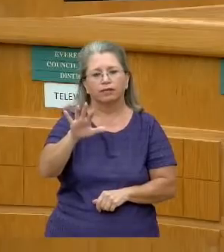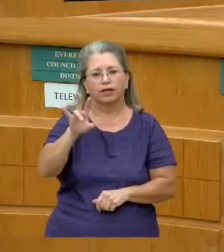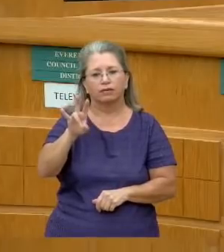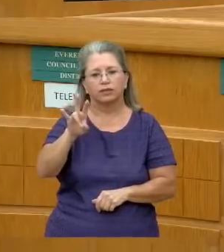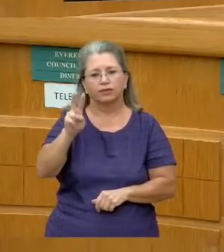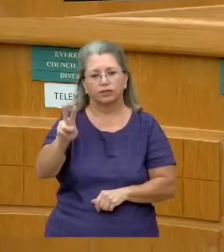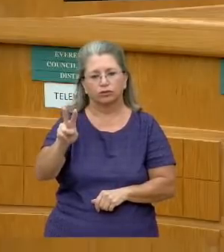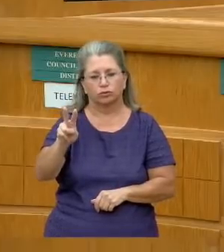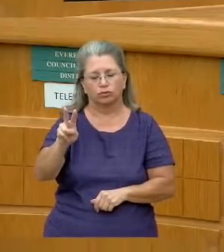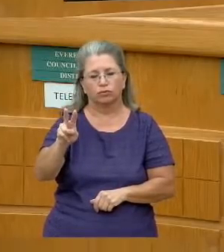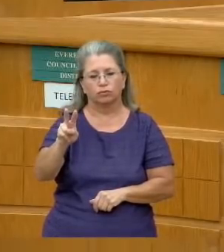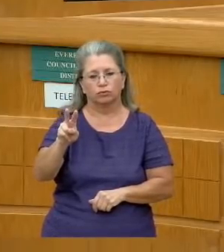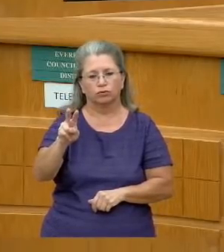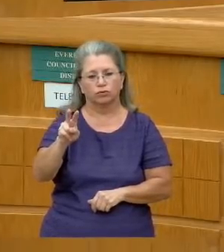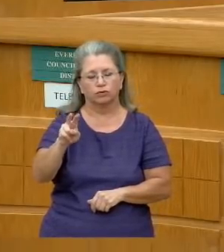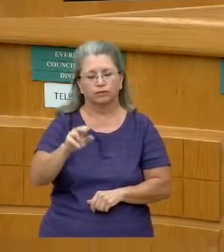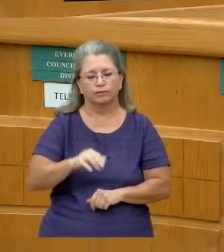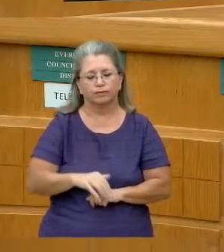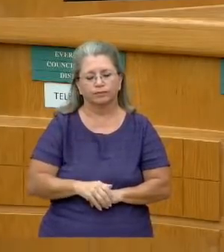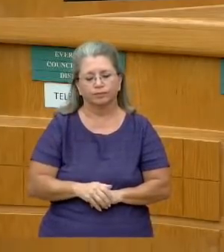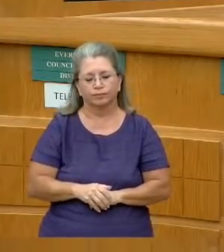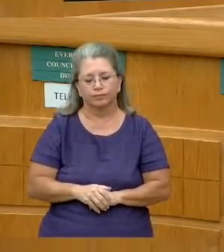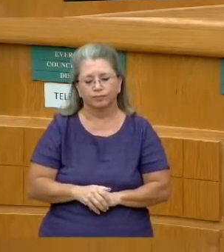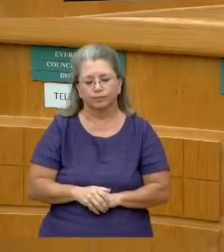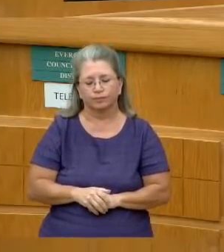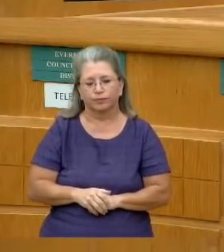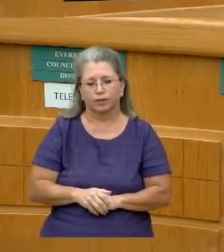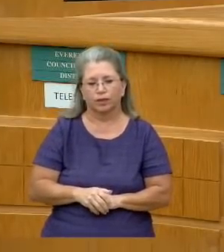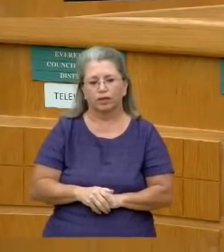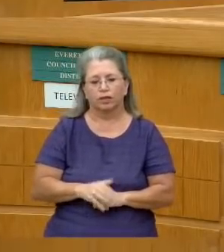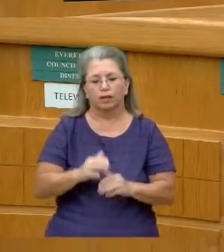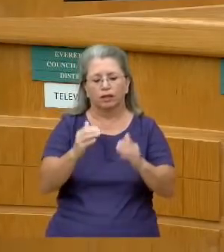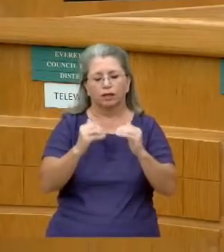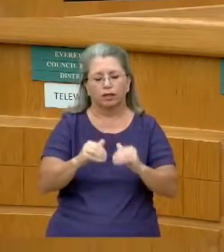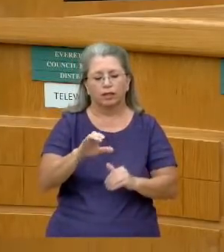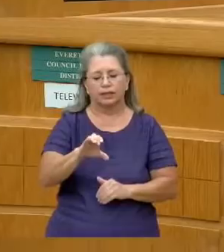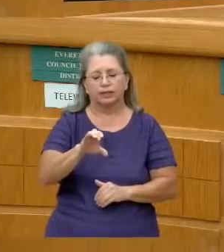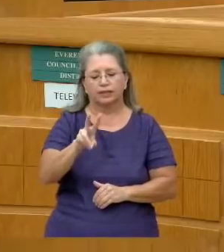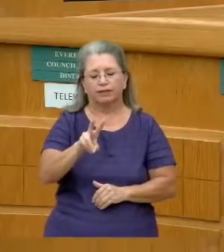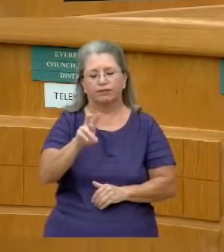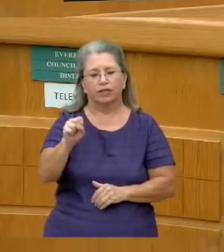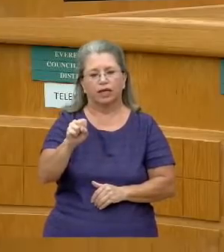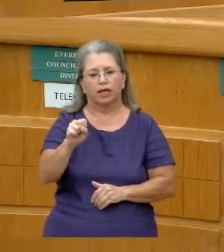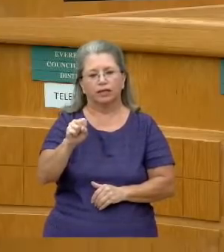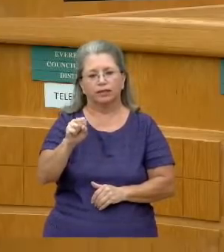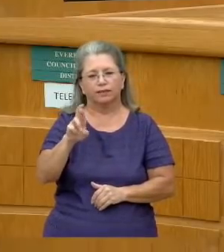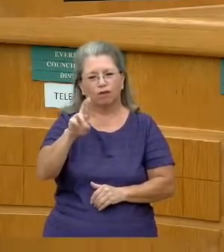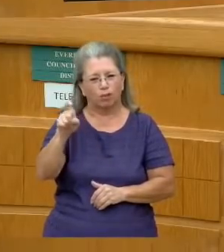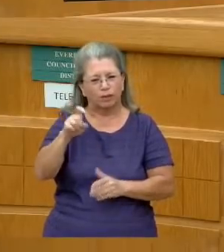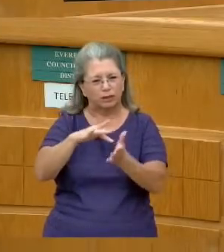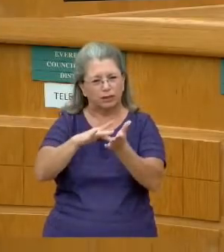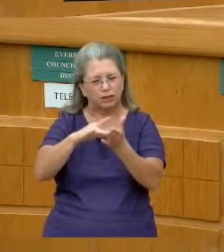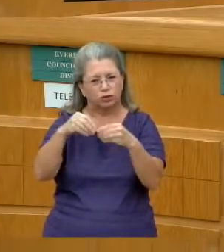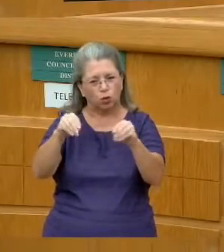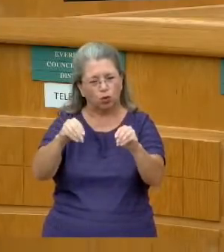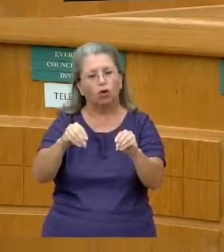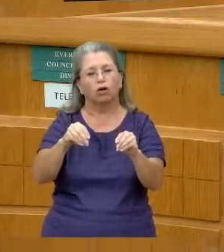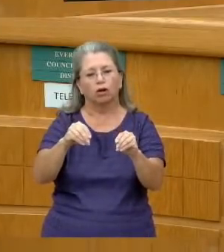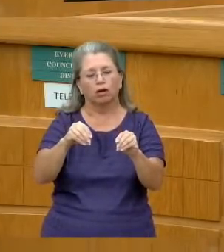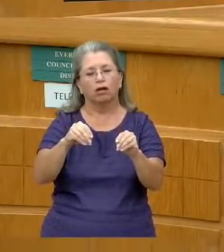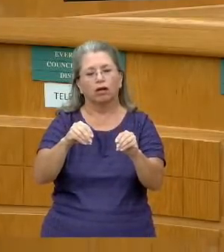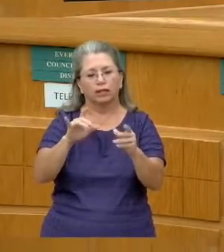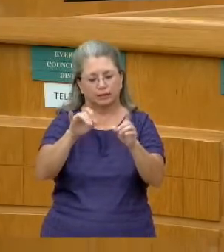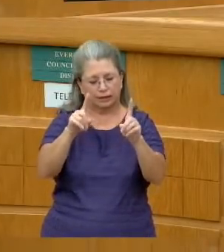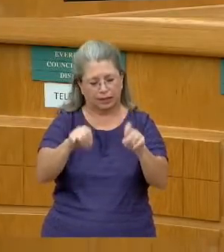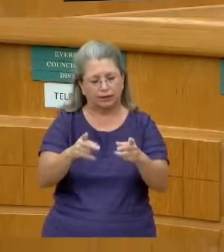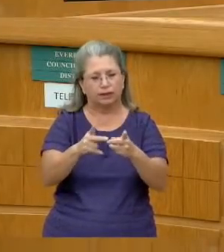361-356-9572 is the number to call for them. CVS Pharmacy recently announced they are a test collection site, and they'll be testing daily